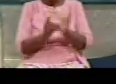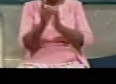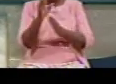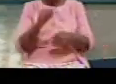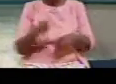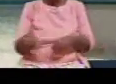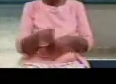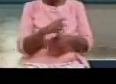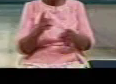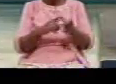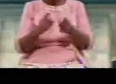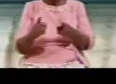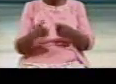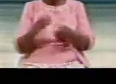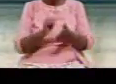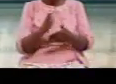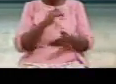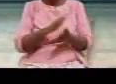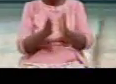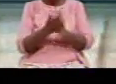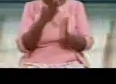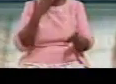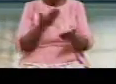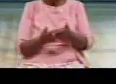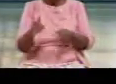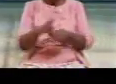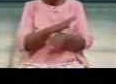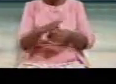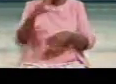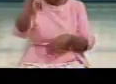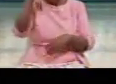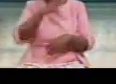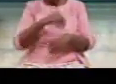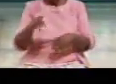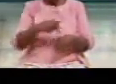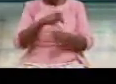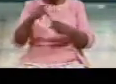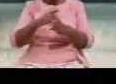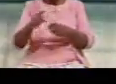maybe they can become a businessman or they can become a professional man.